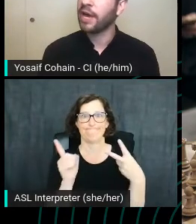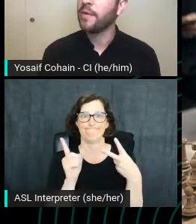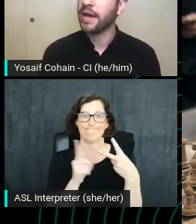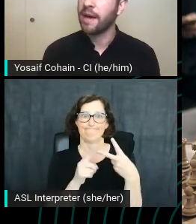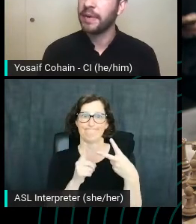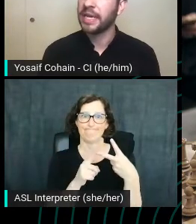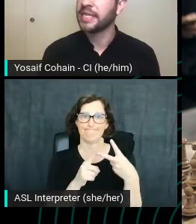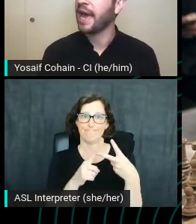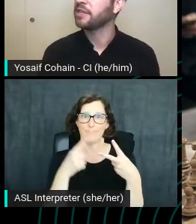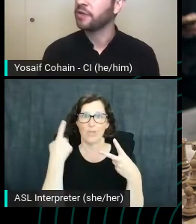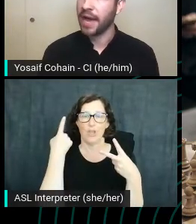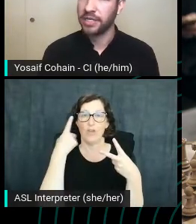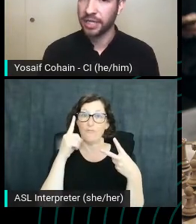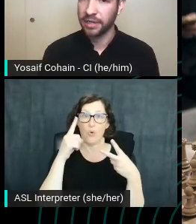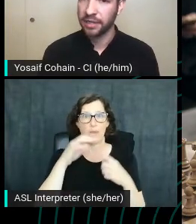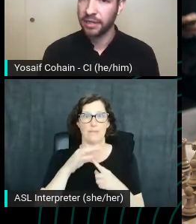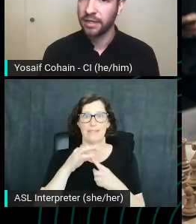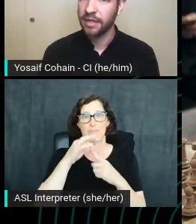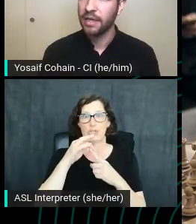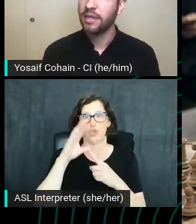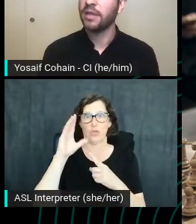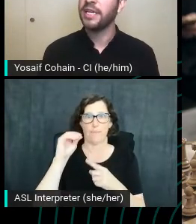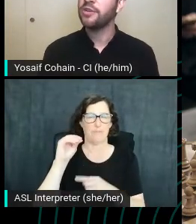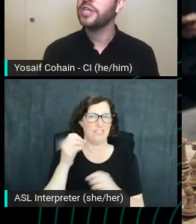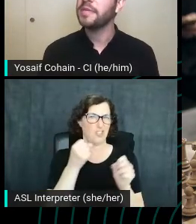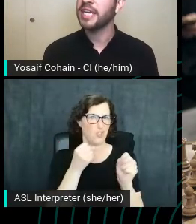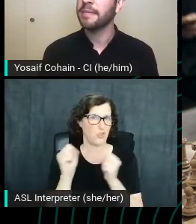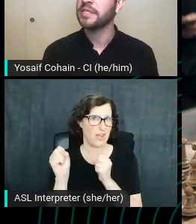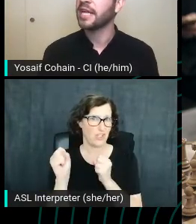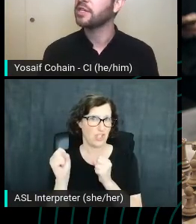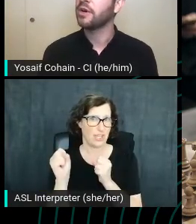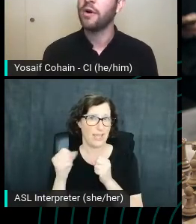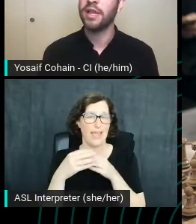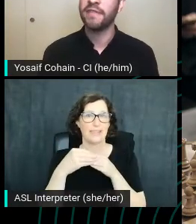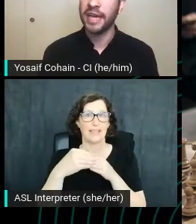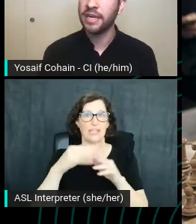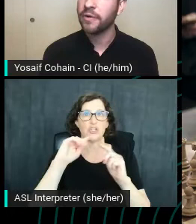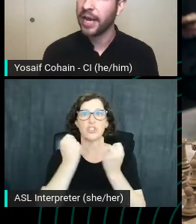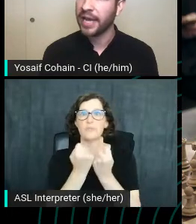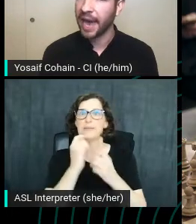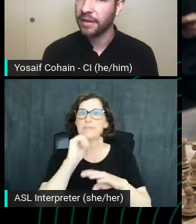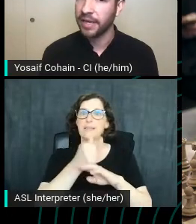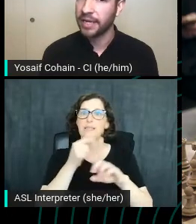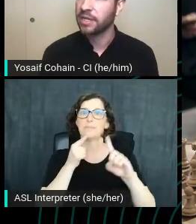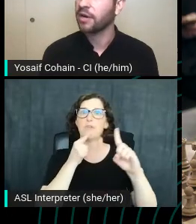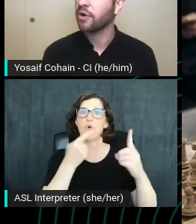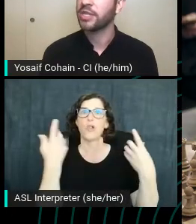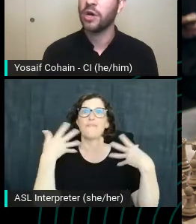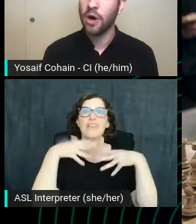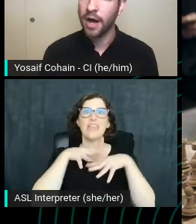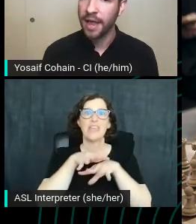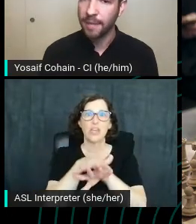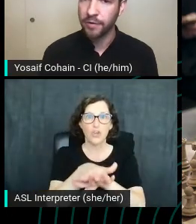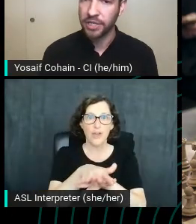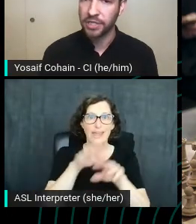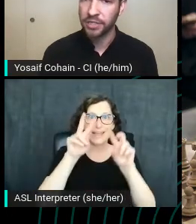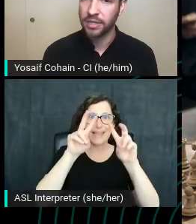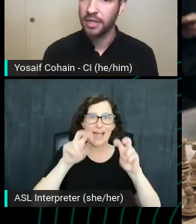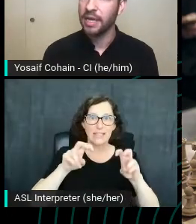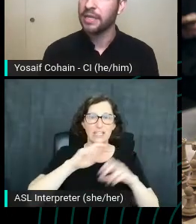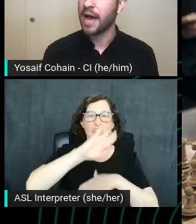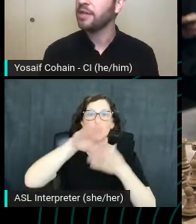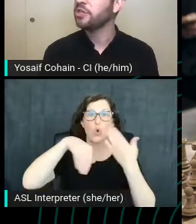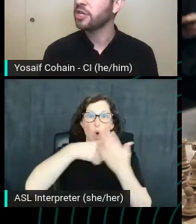as the breakaway companies and strategy, the leadership team sets a goal of integrating analytics across all